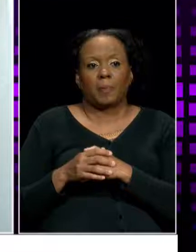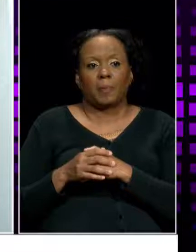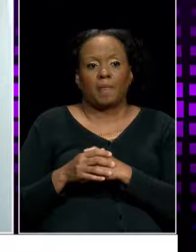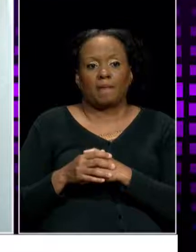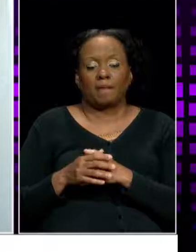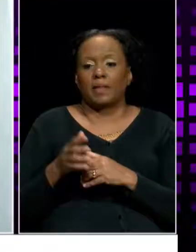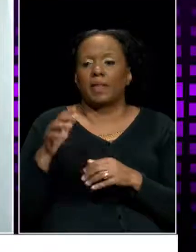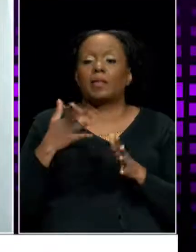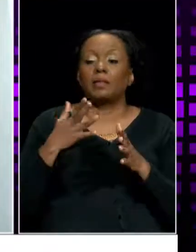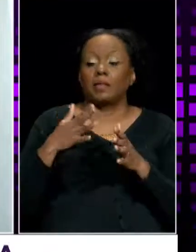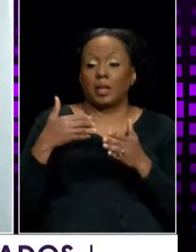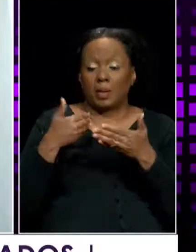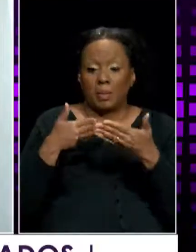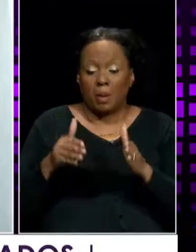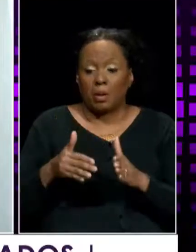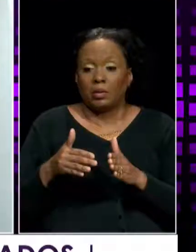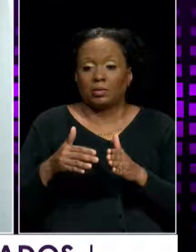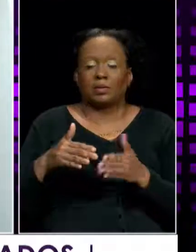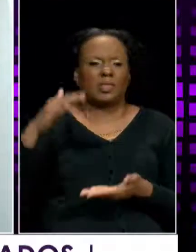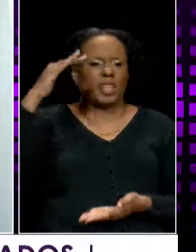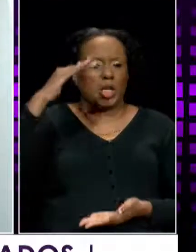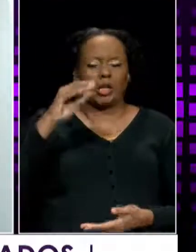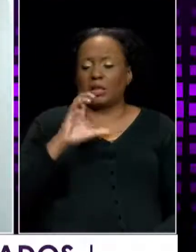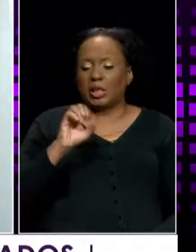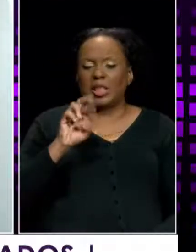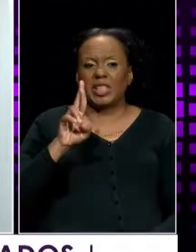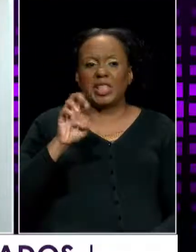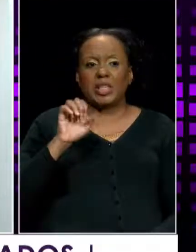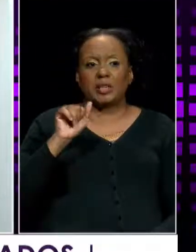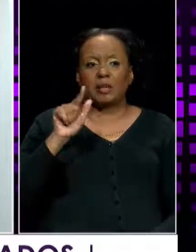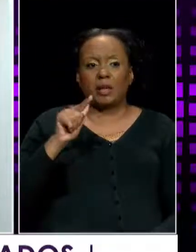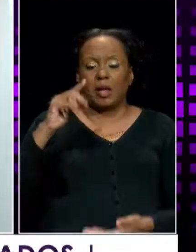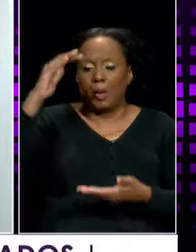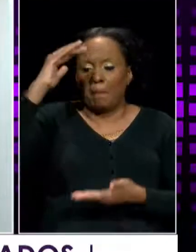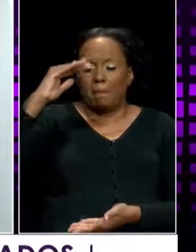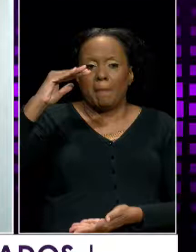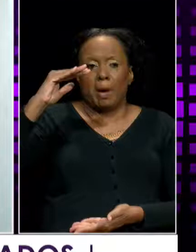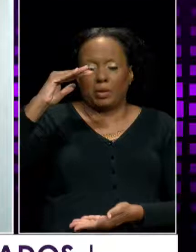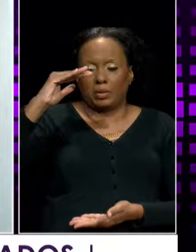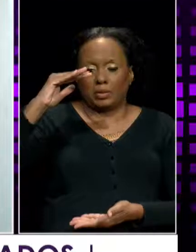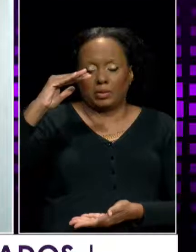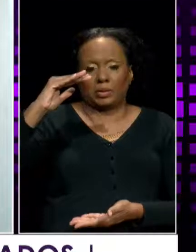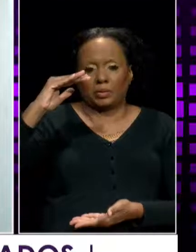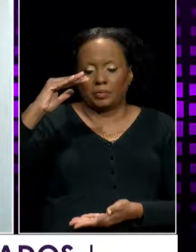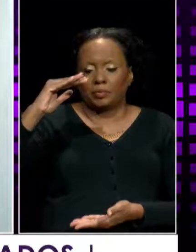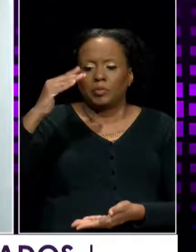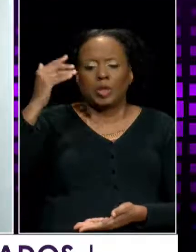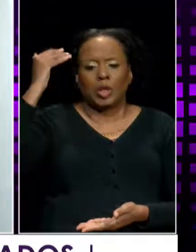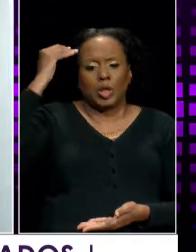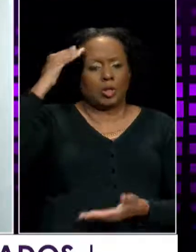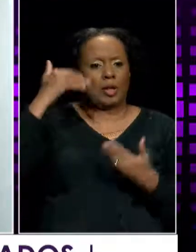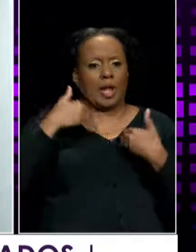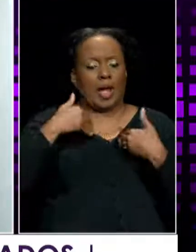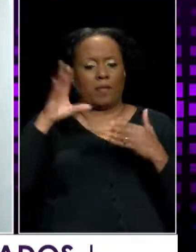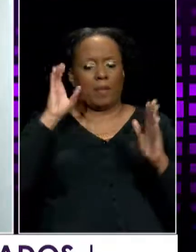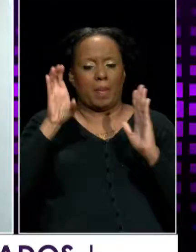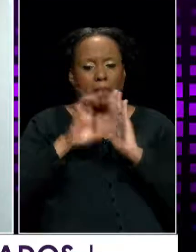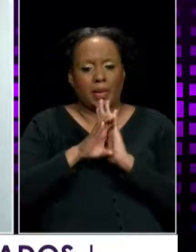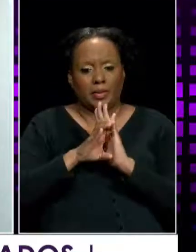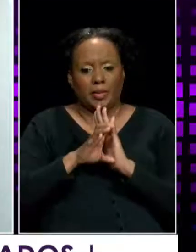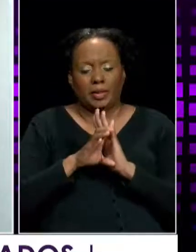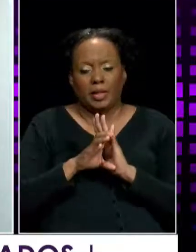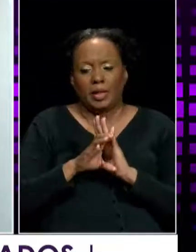looking down at the kids, and that encourages the kids. Okay, you know what? Look at that frosted flakes, man. He's looking at me. Maybe I should pick it up. These type of